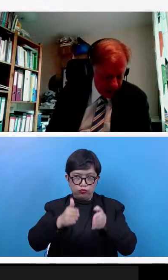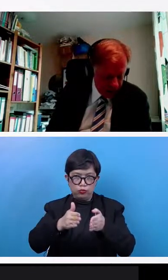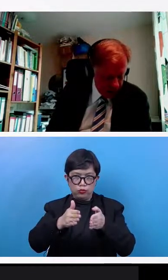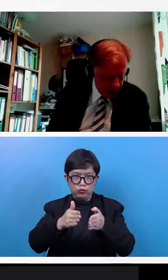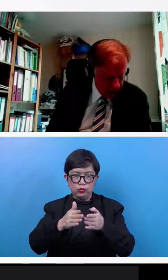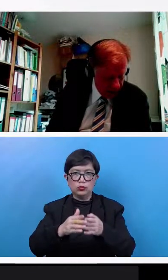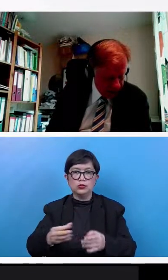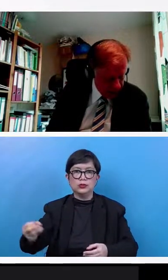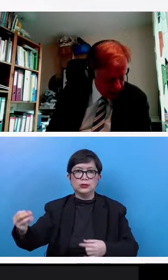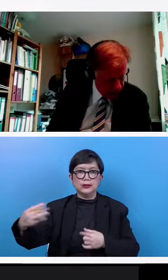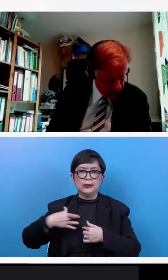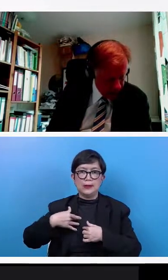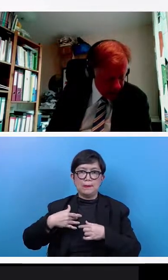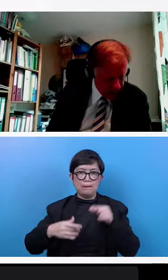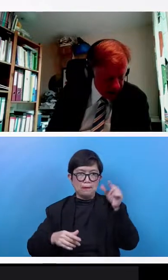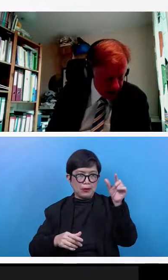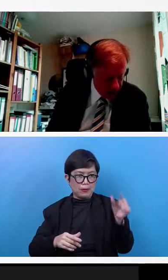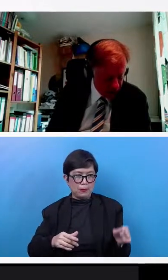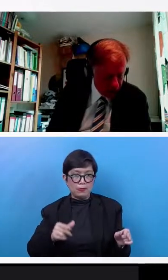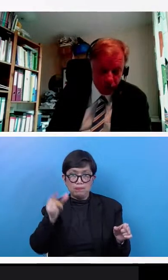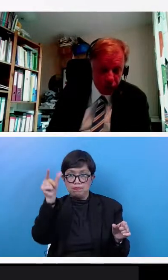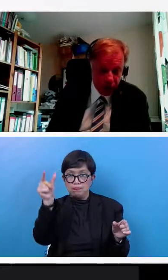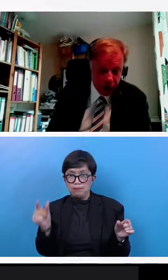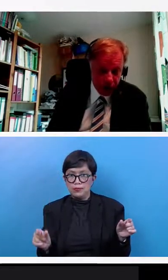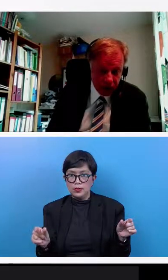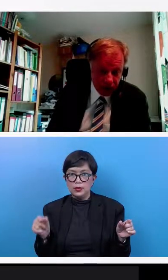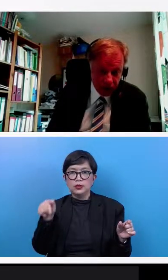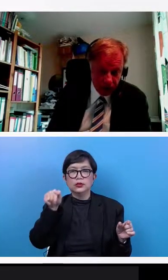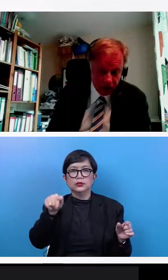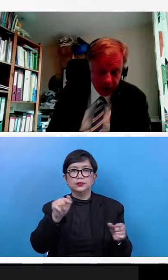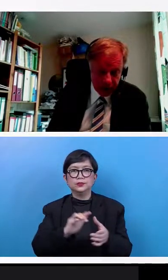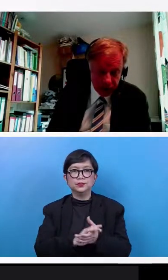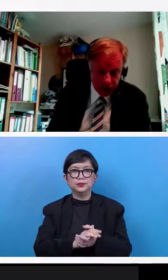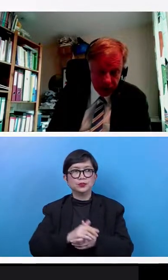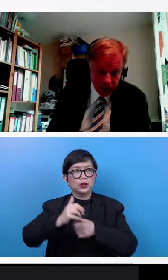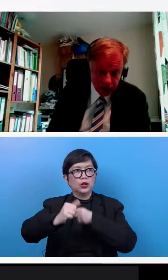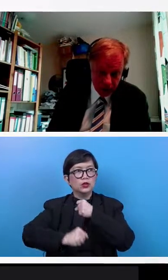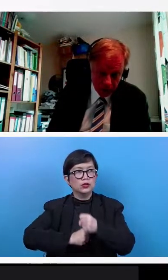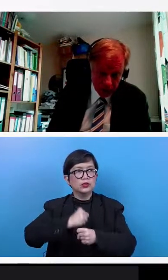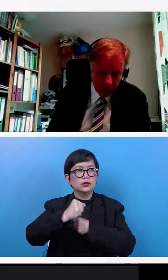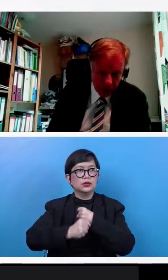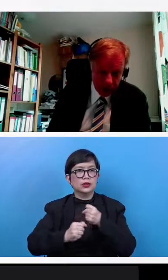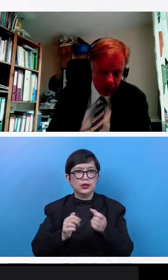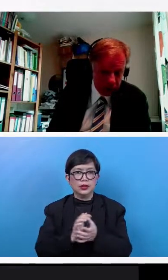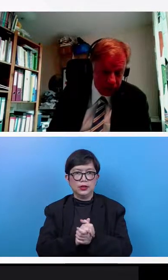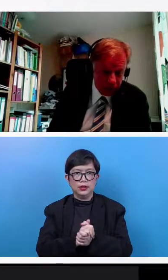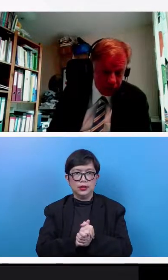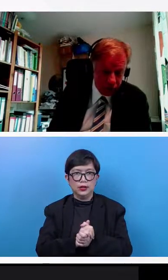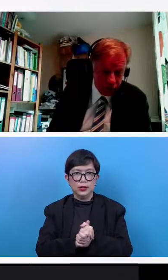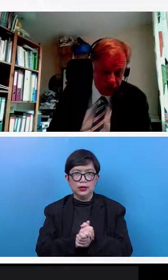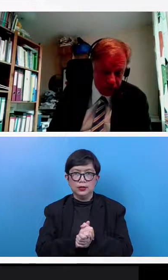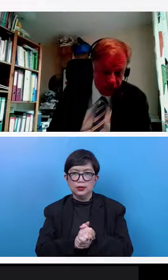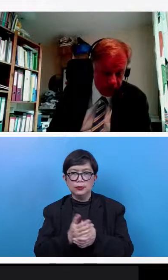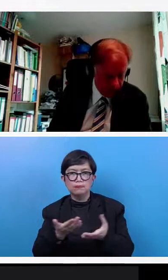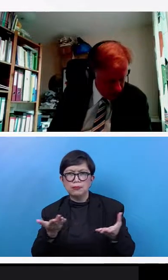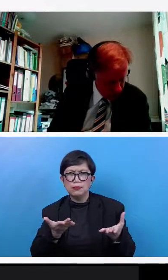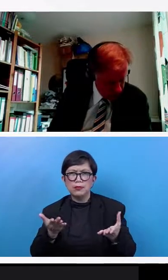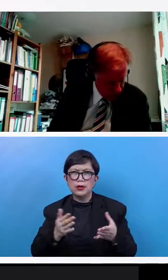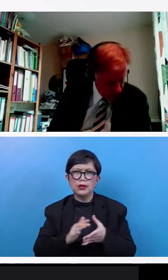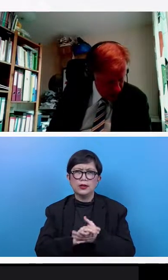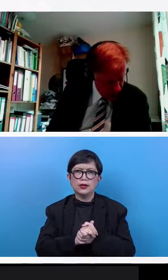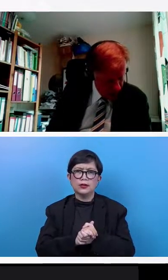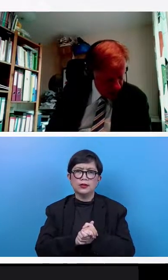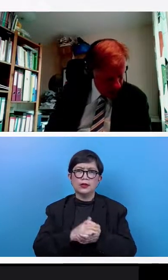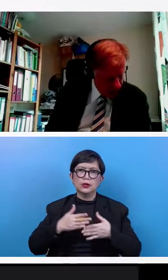It lends itself to stock taking of needs and response planning for COVID-19.